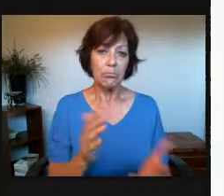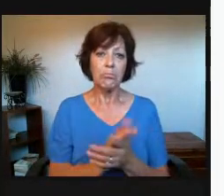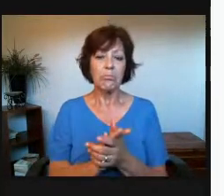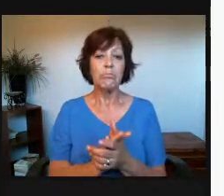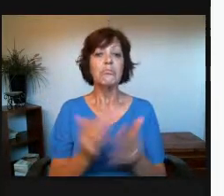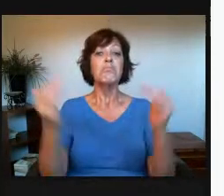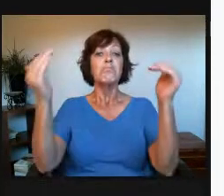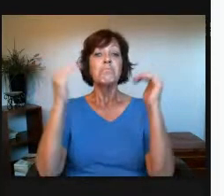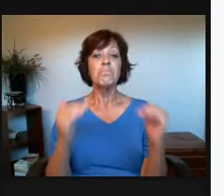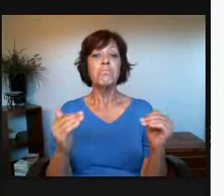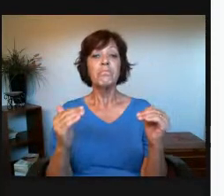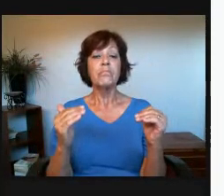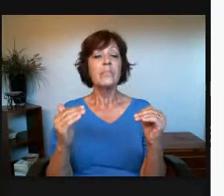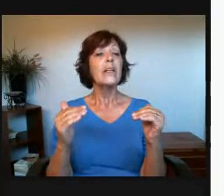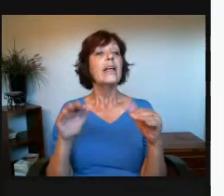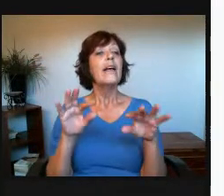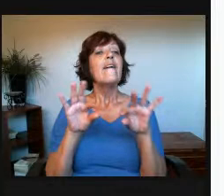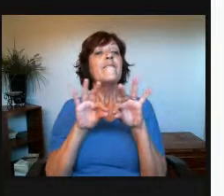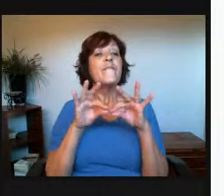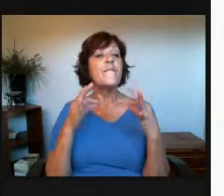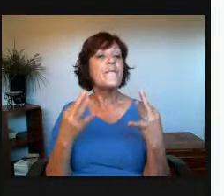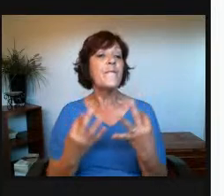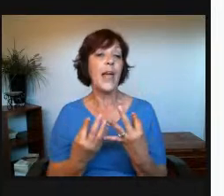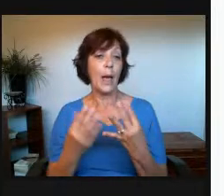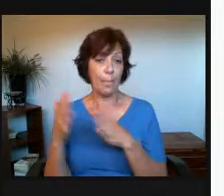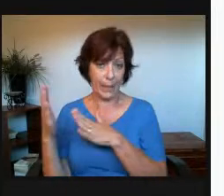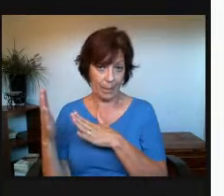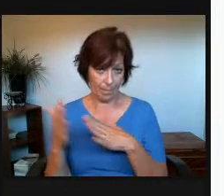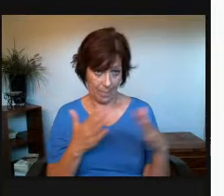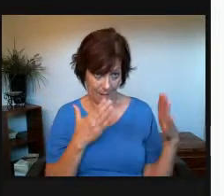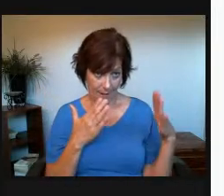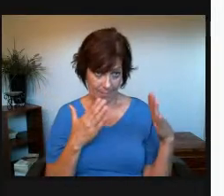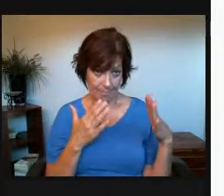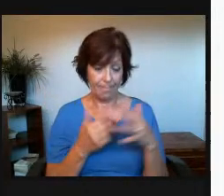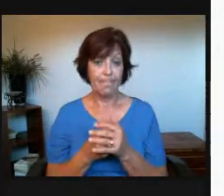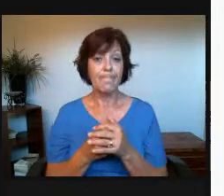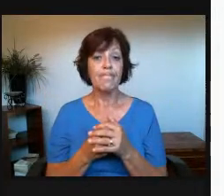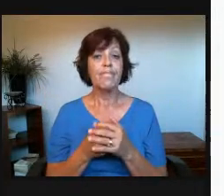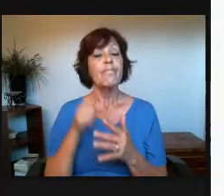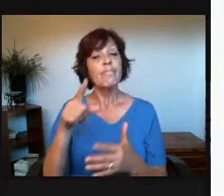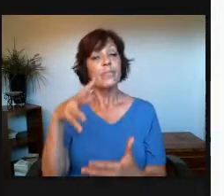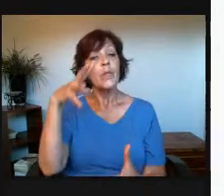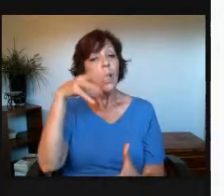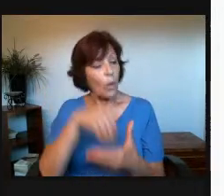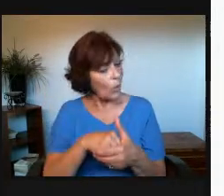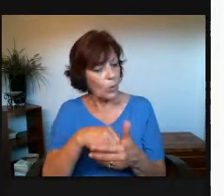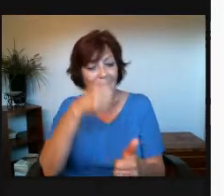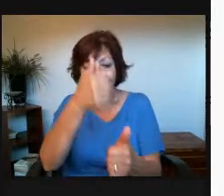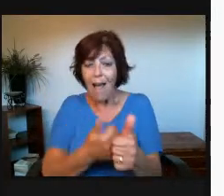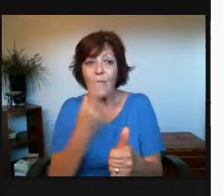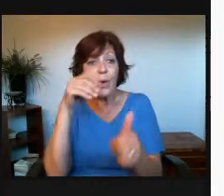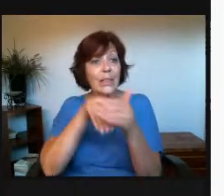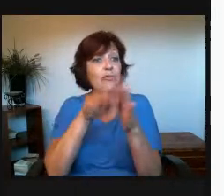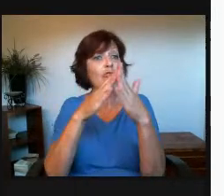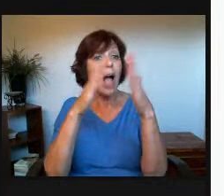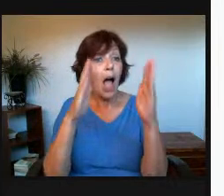The next one we want to talk about is a family preparedness plan, which includes everybody in your